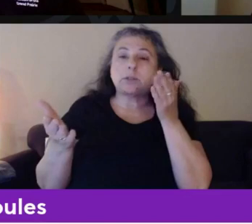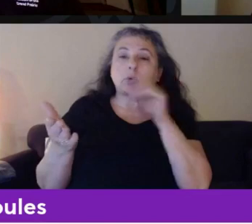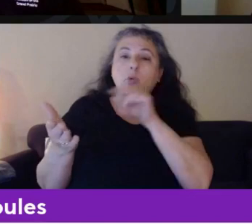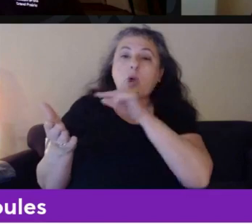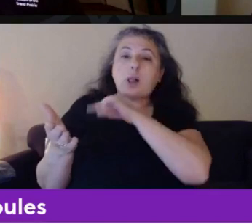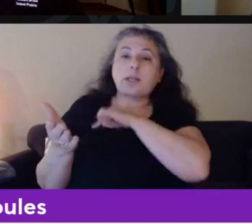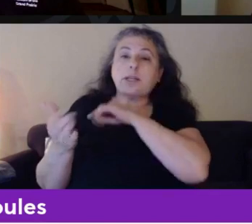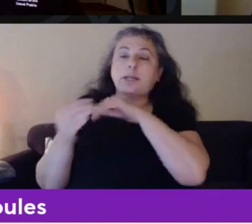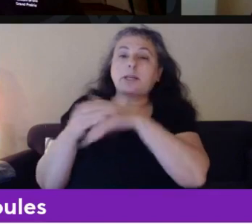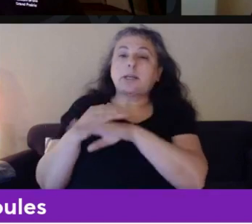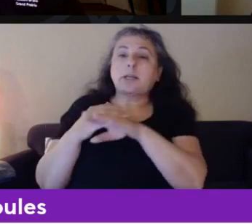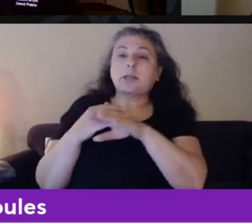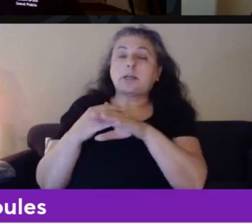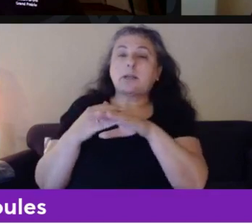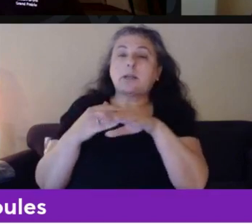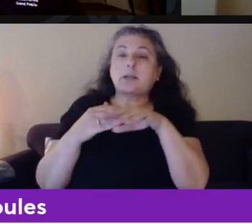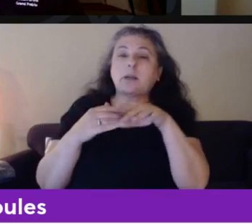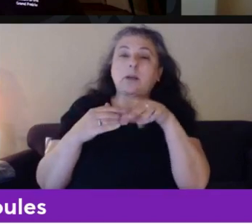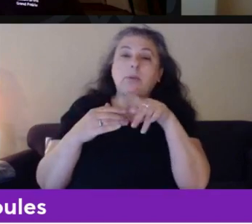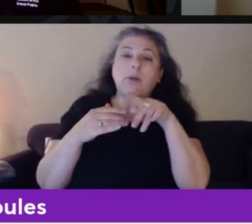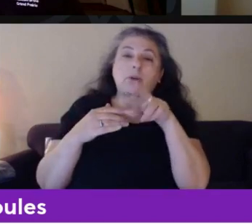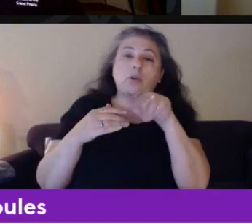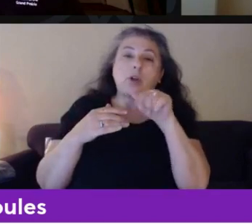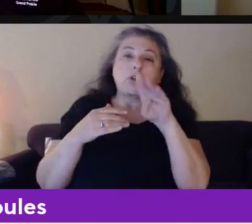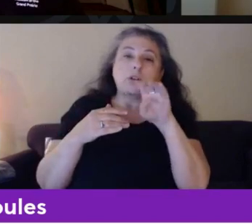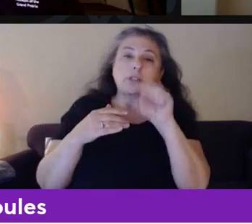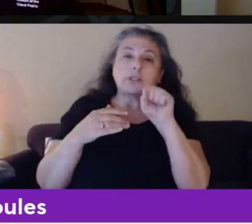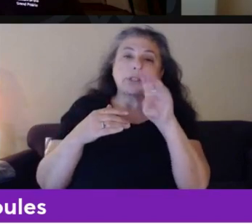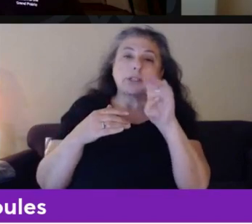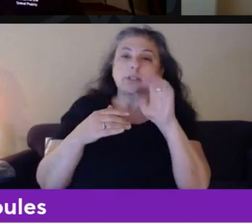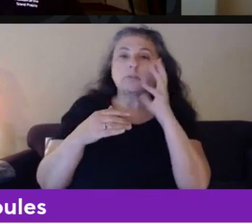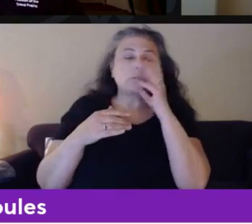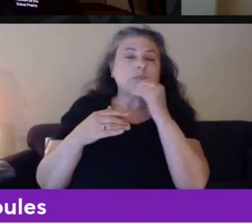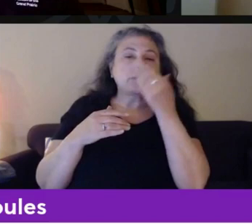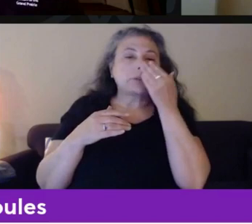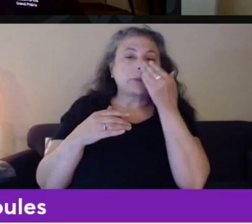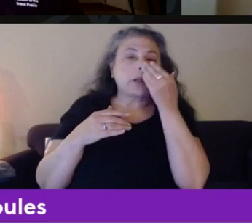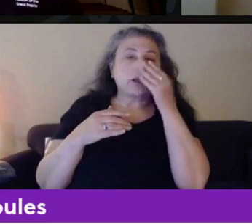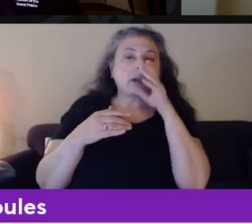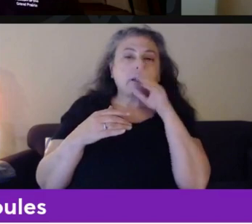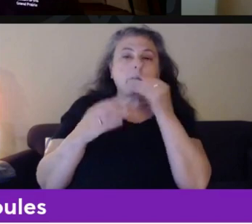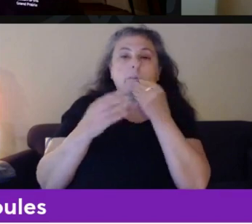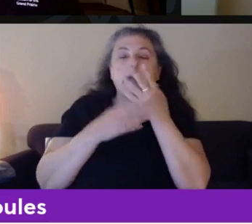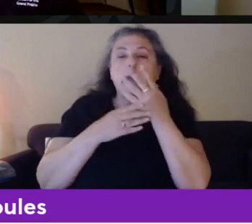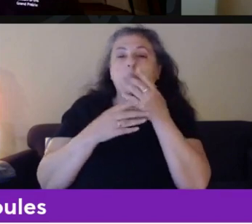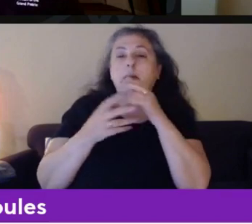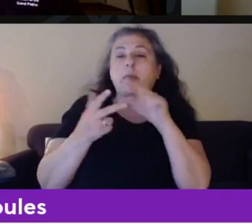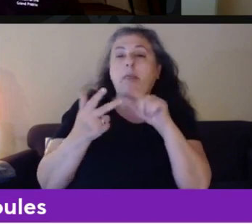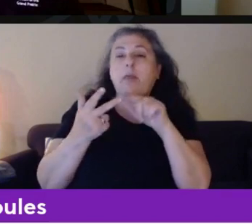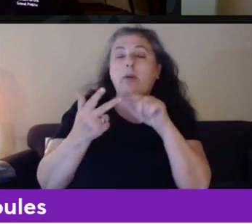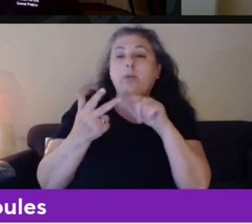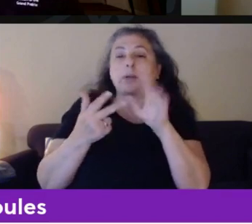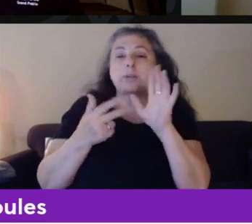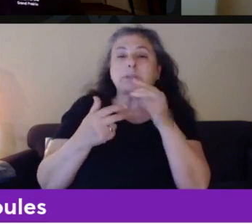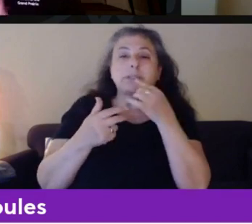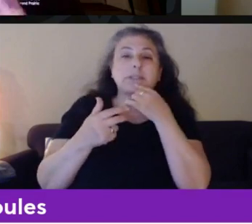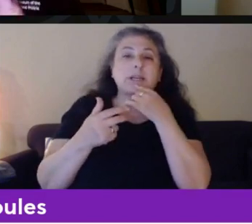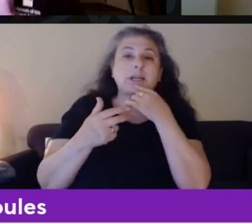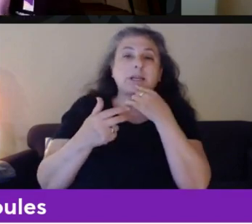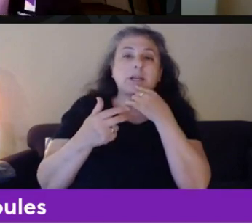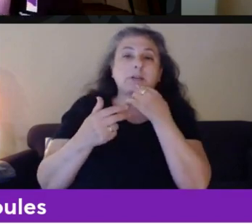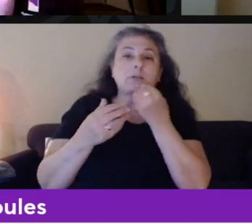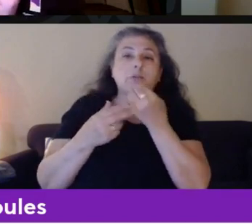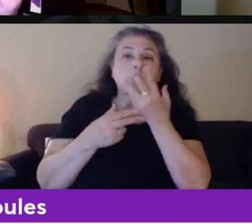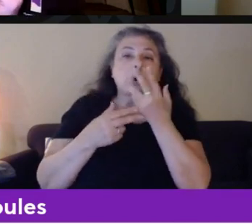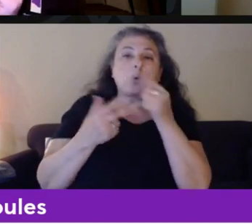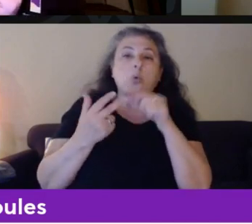in prairie sage. Plus, it's a beautiful smelling plant. And then the third one I would say would be to grow